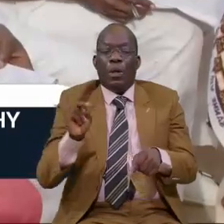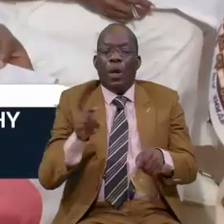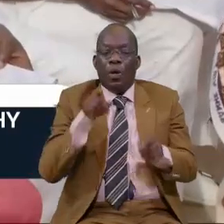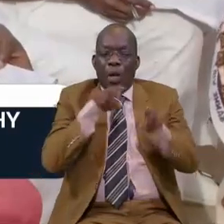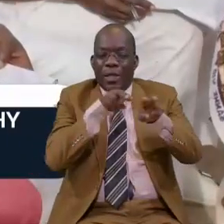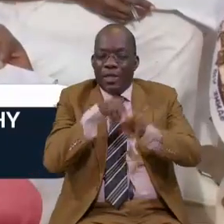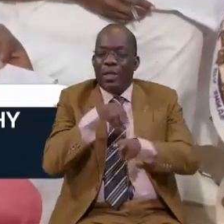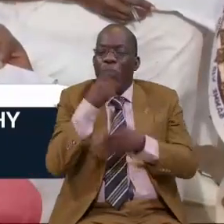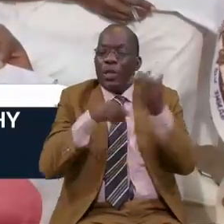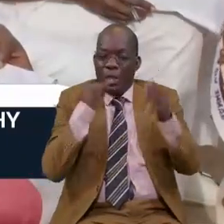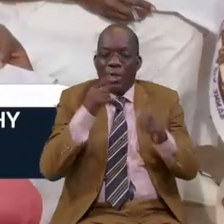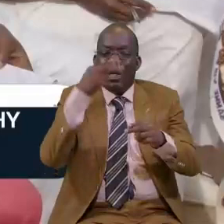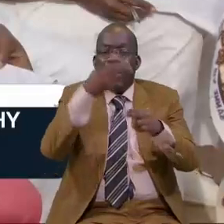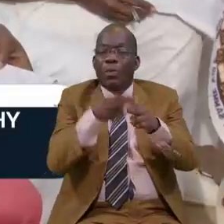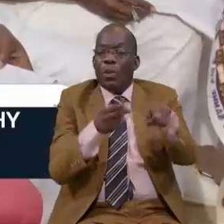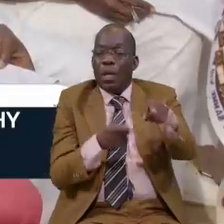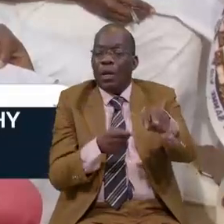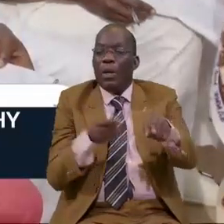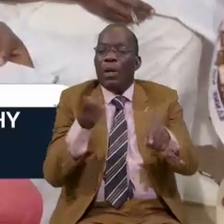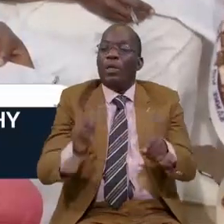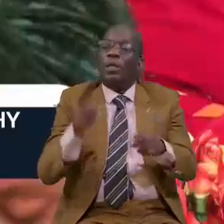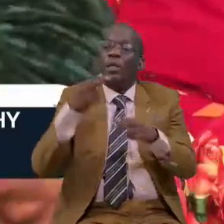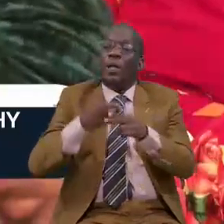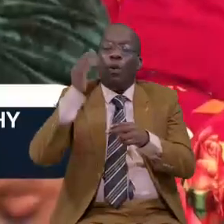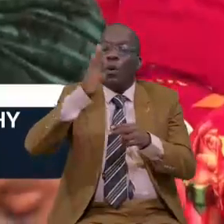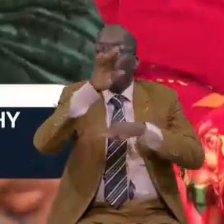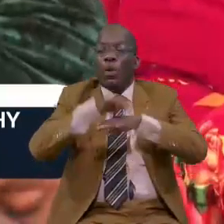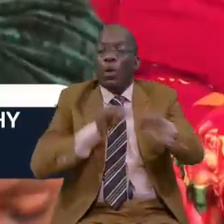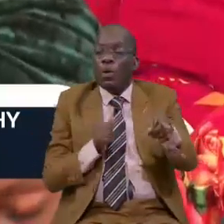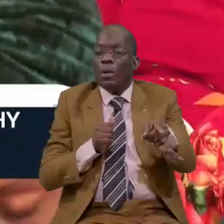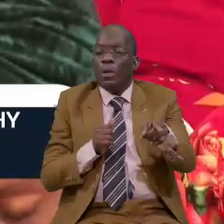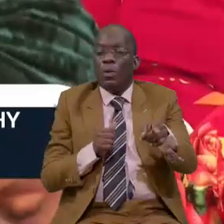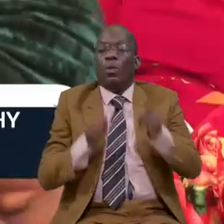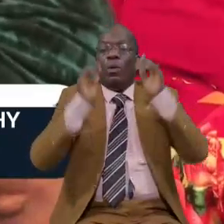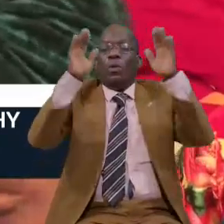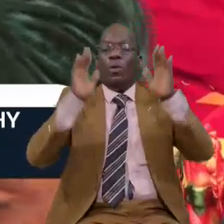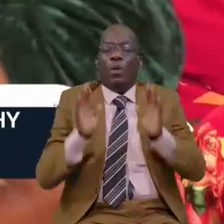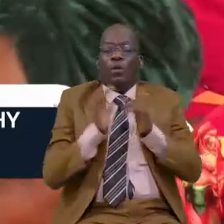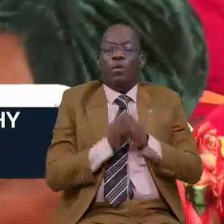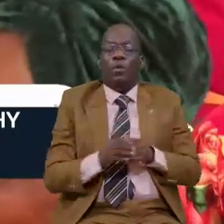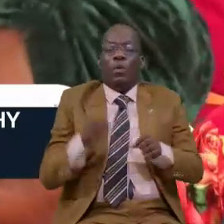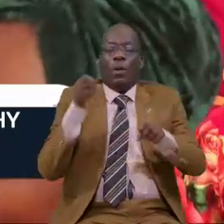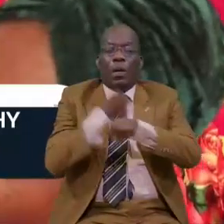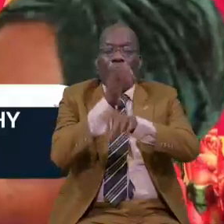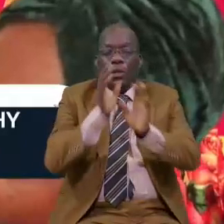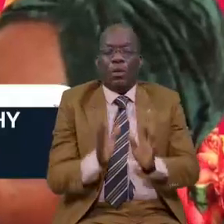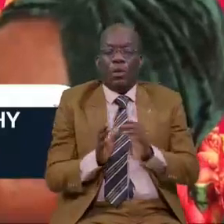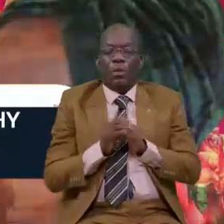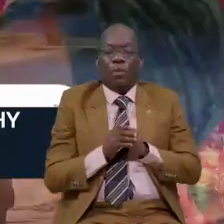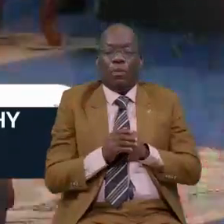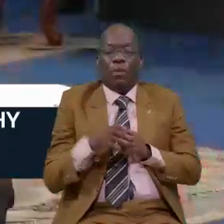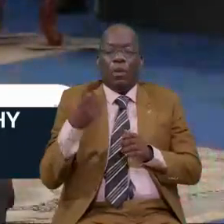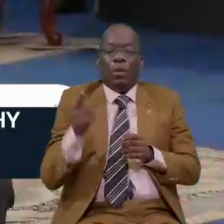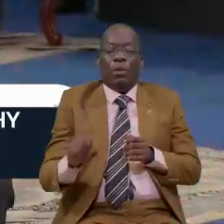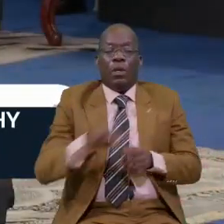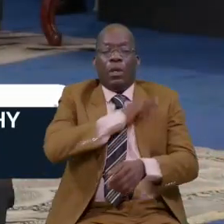it aloud. And his name shall be called Wonderful Counselor, the Mighty